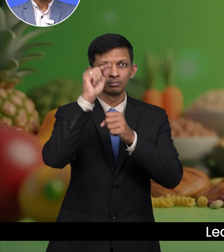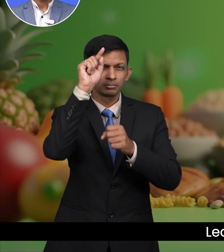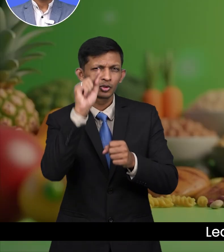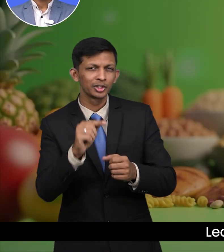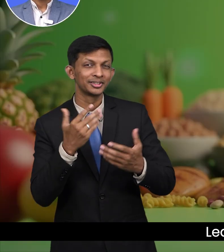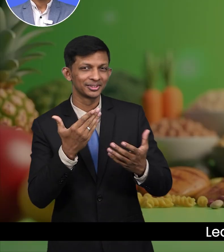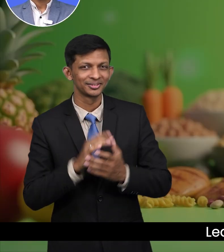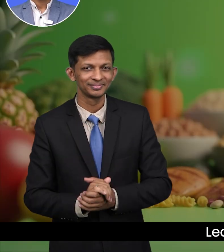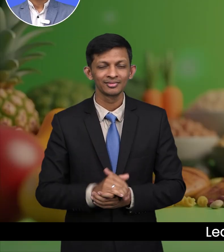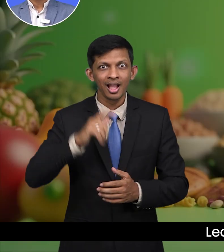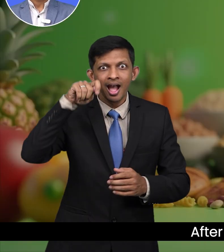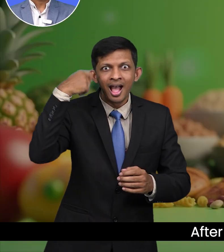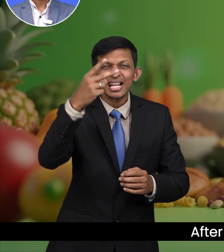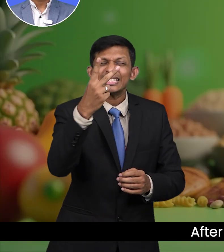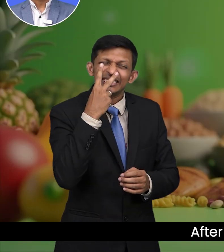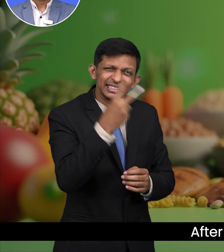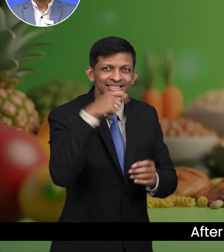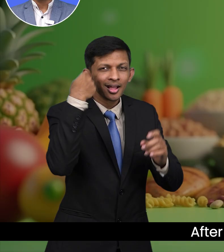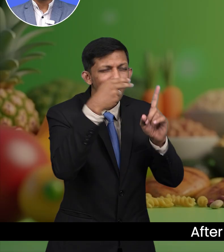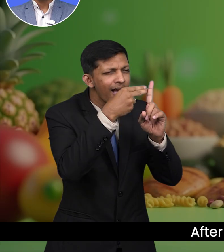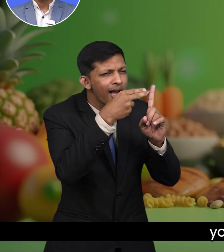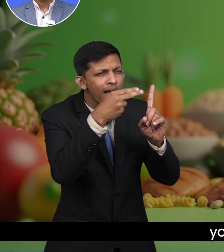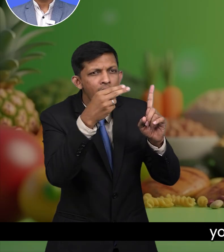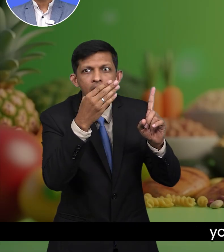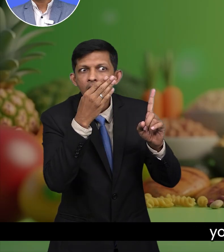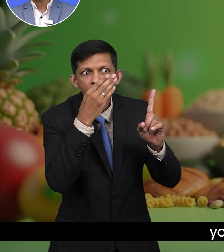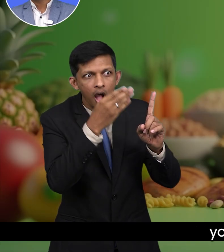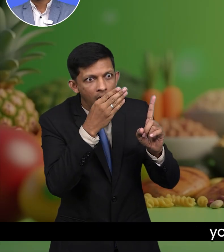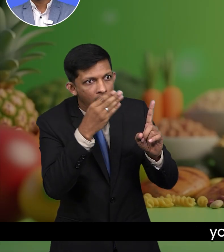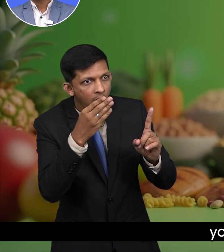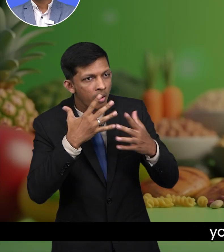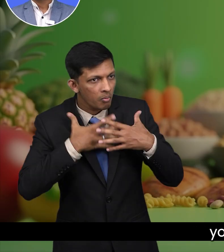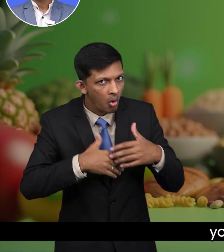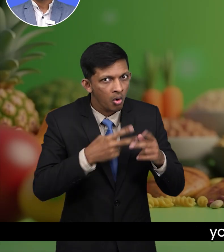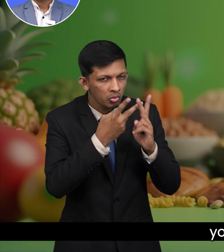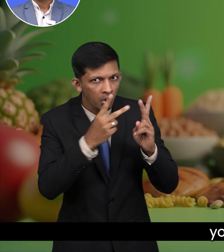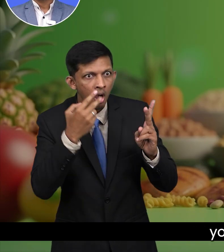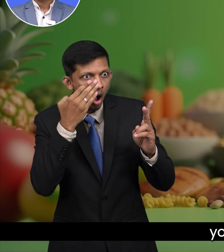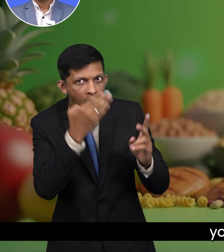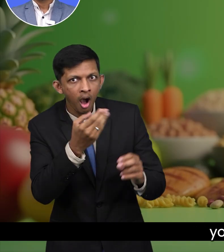Learning outcomes. After studying this topic, you will be able to